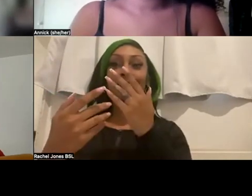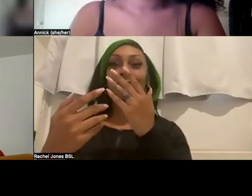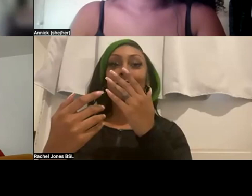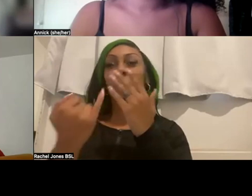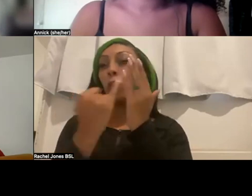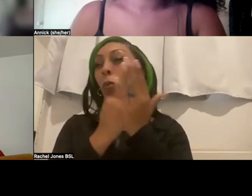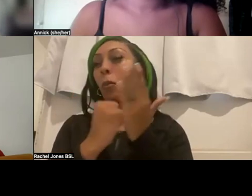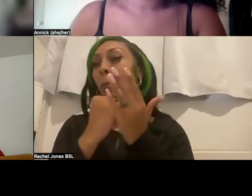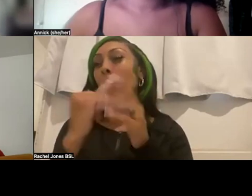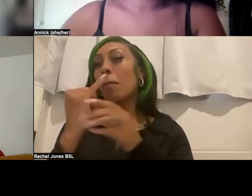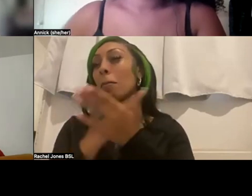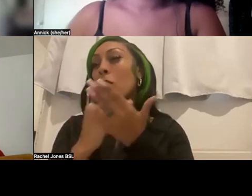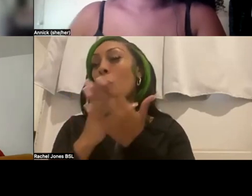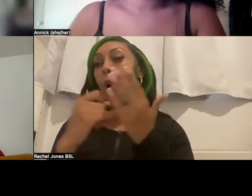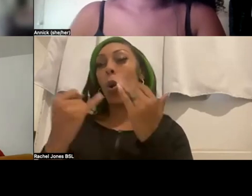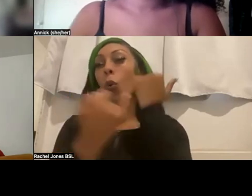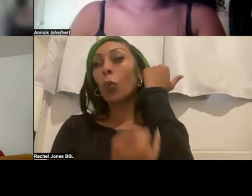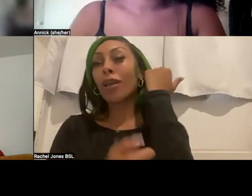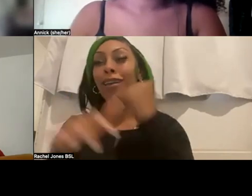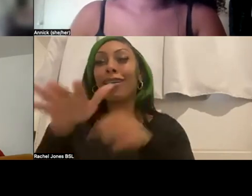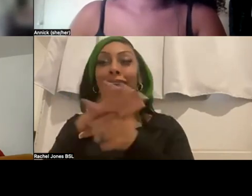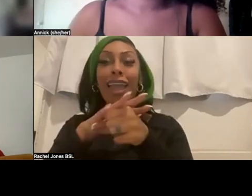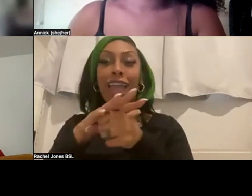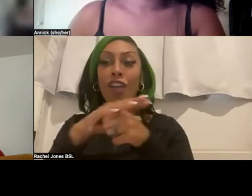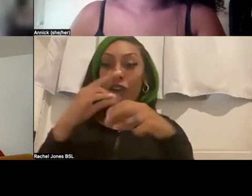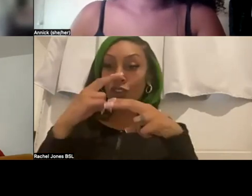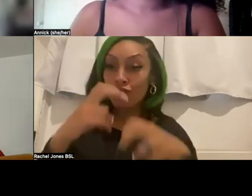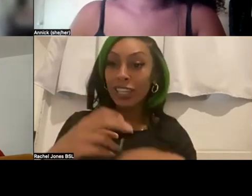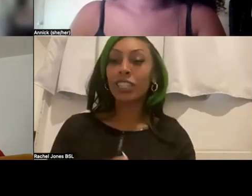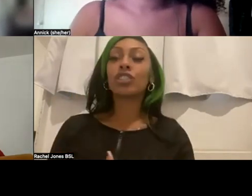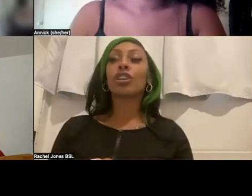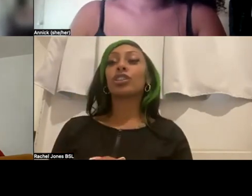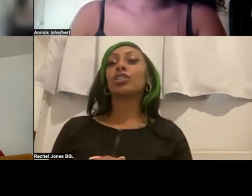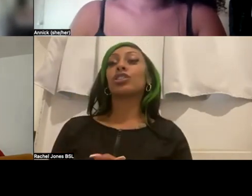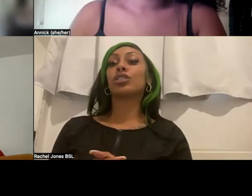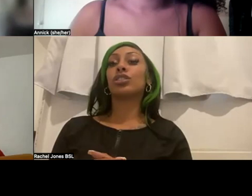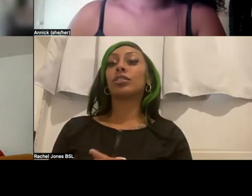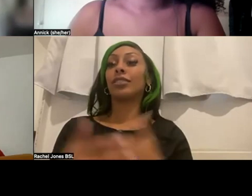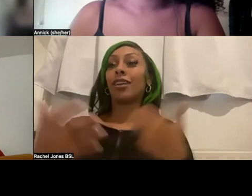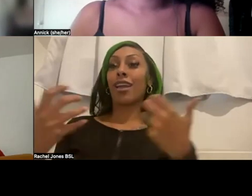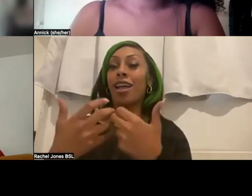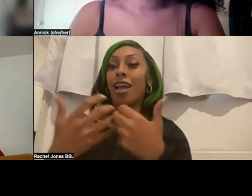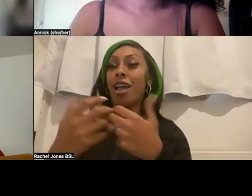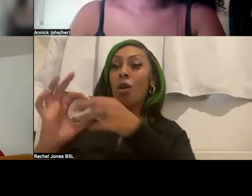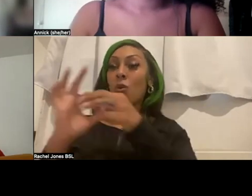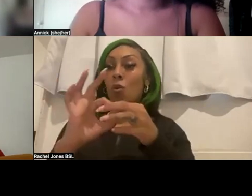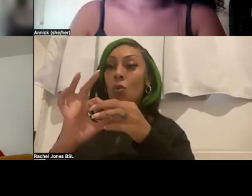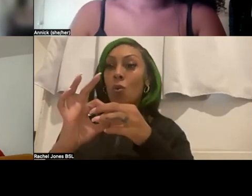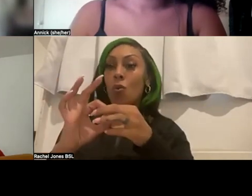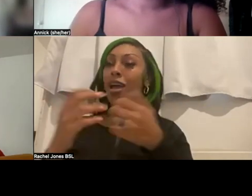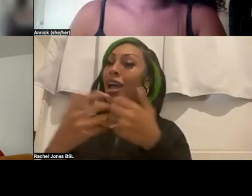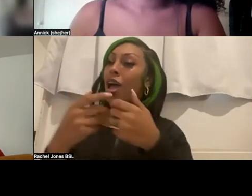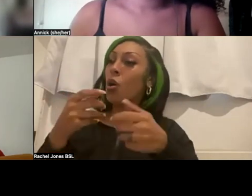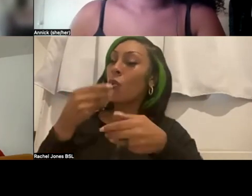How can we shift resources and create research that speaks to intersecting ecologies? How can we dialogue with